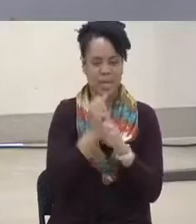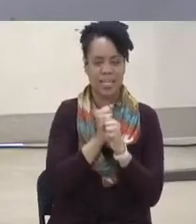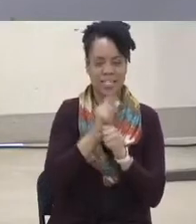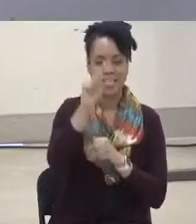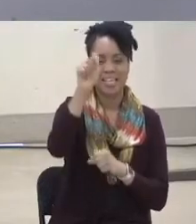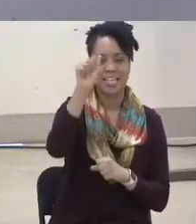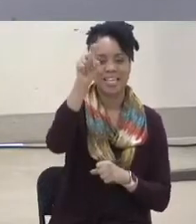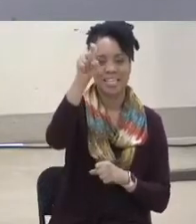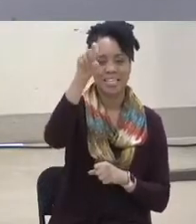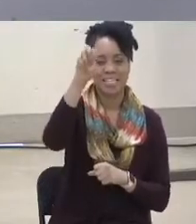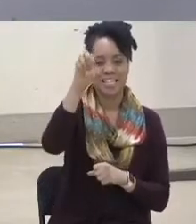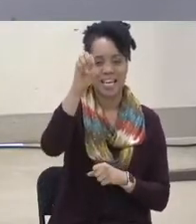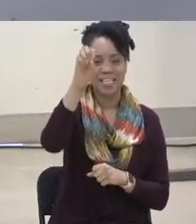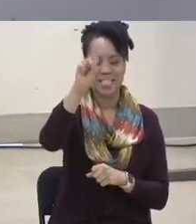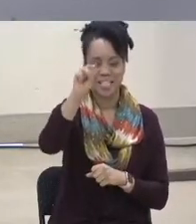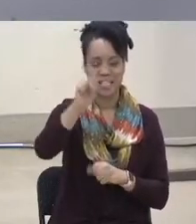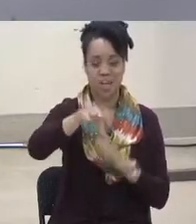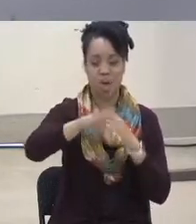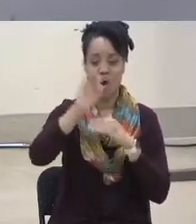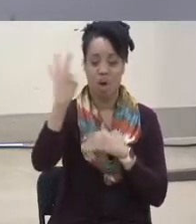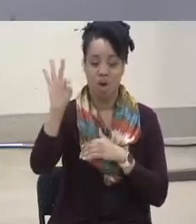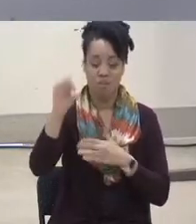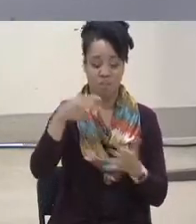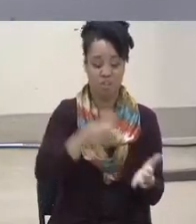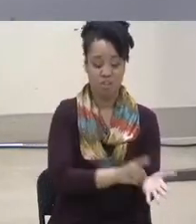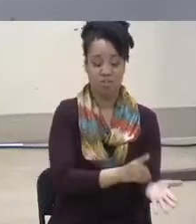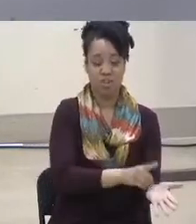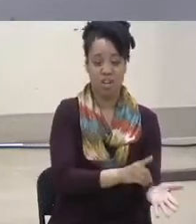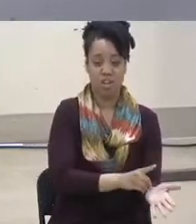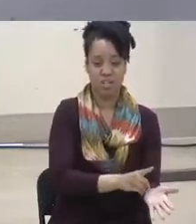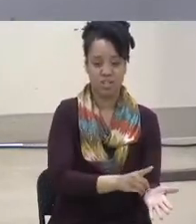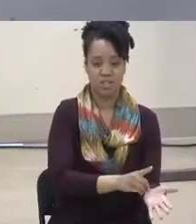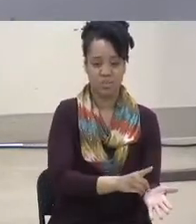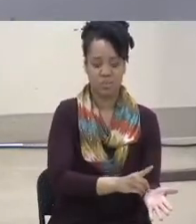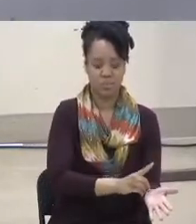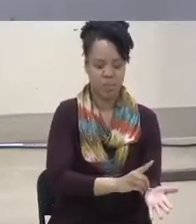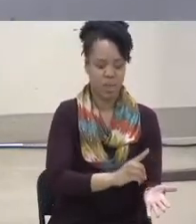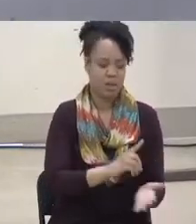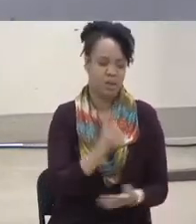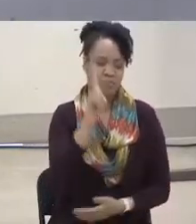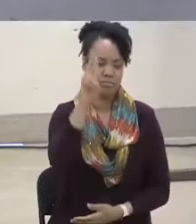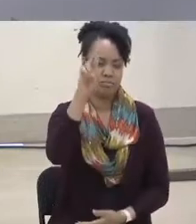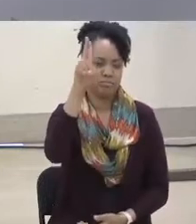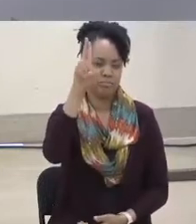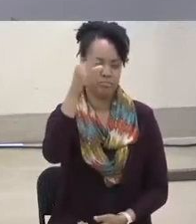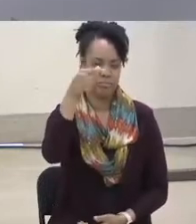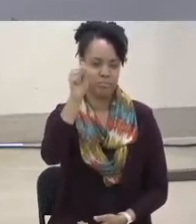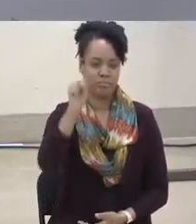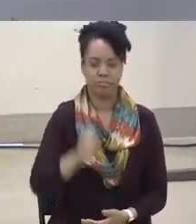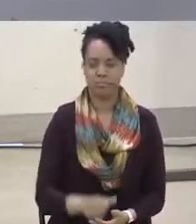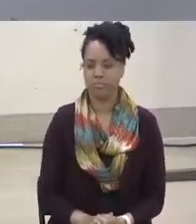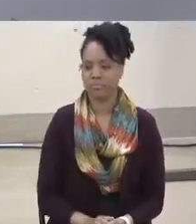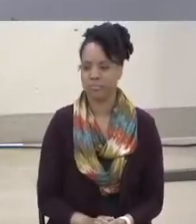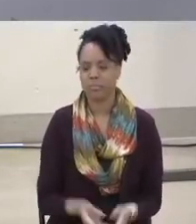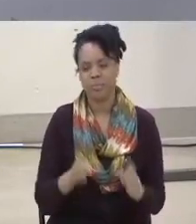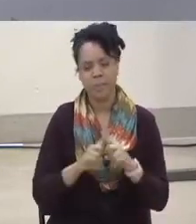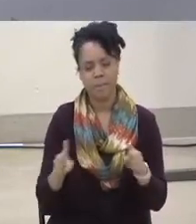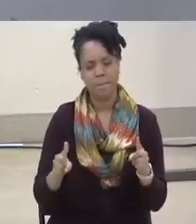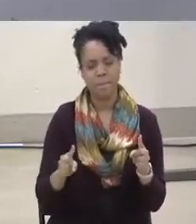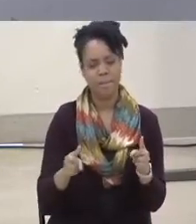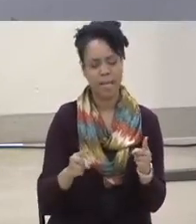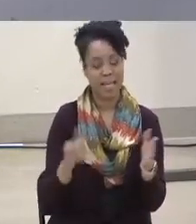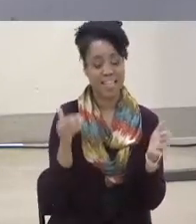en la cárcel porque estaban usando marihuana, pero ahora el gobierno lo quiere legalizar y se le tiene que pagar hasta taxes, impuestos. But thousands